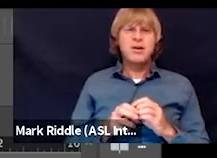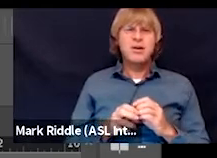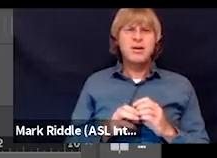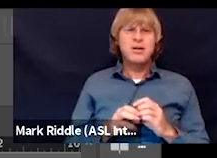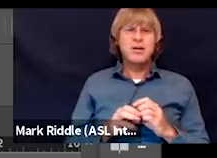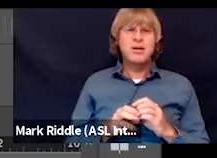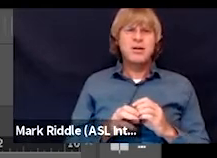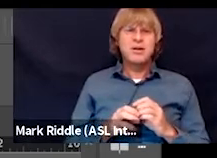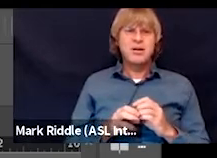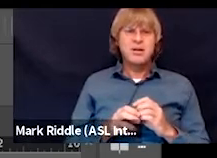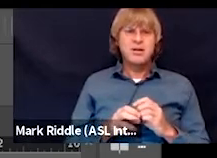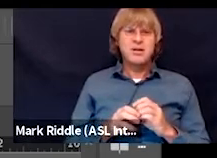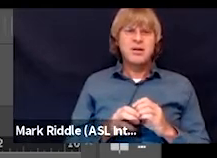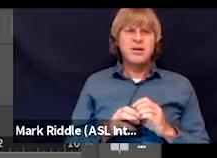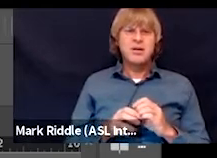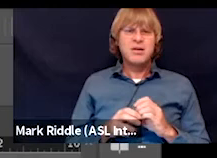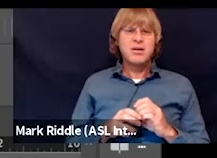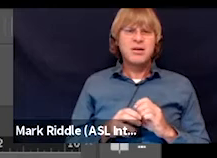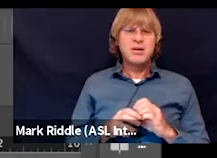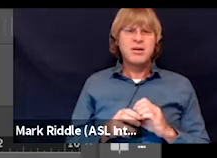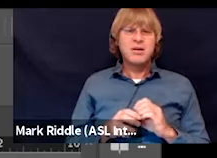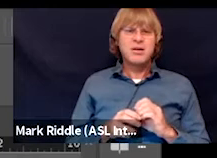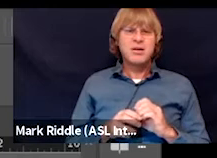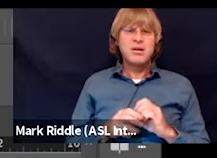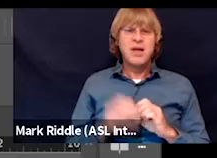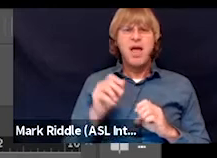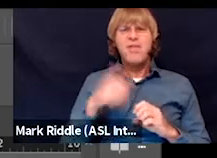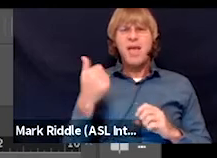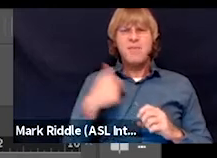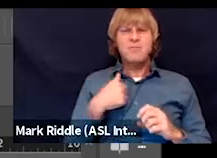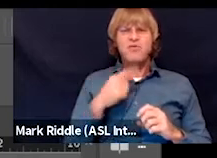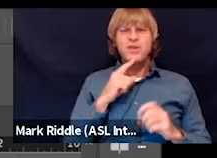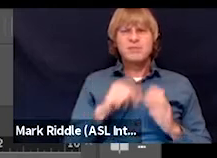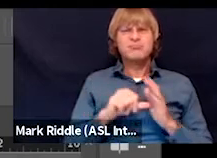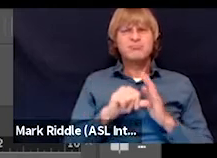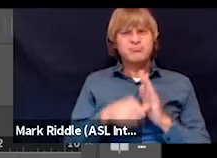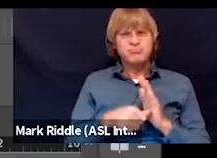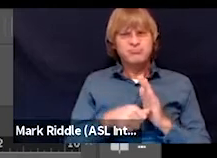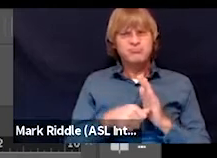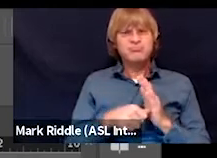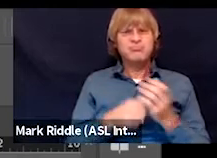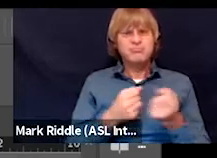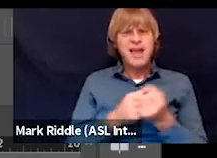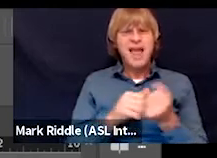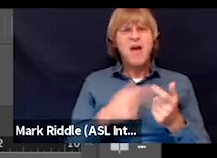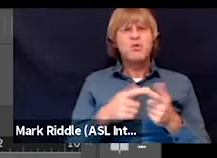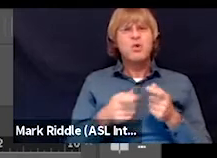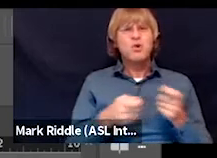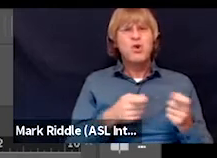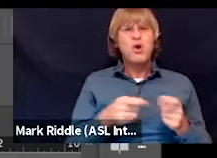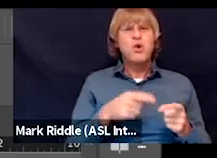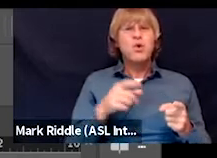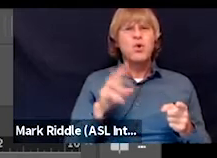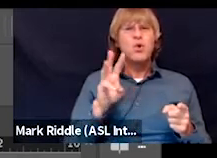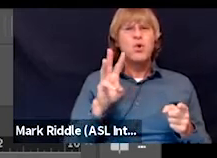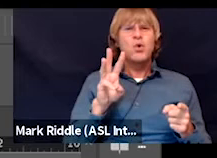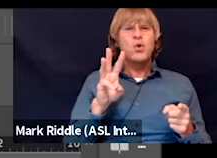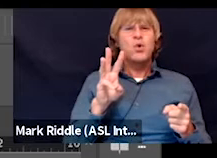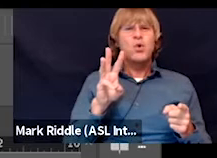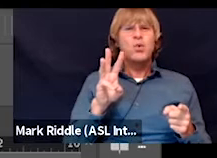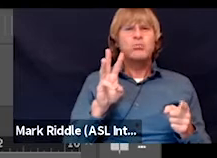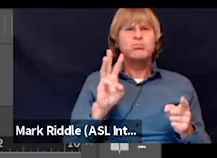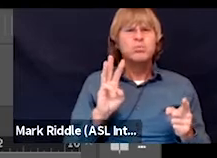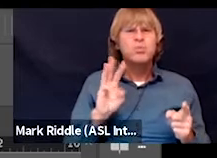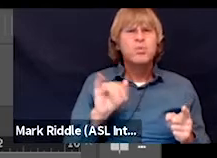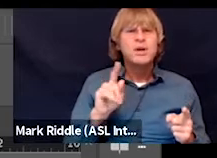So here's another thing that I'm big on, which is how to control widows and how to